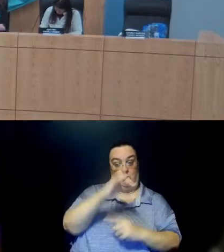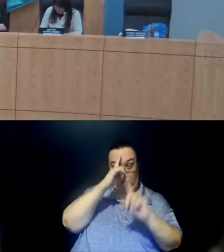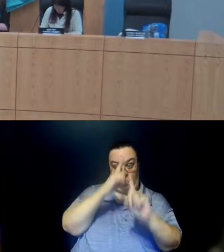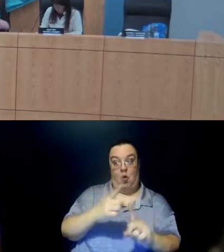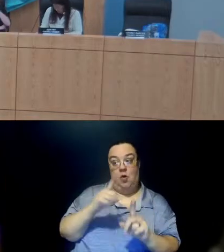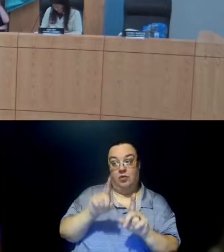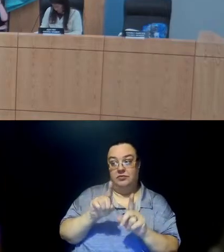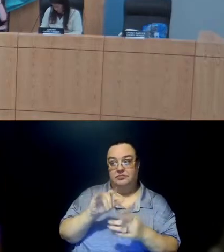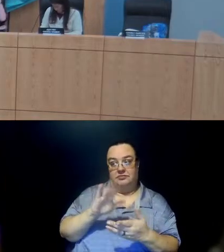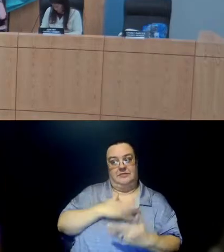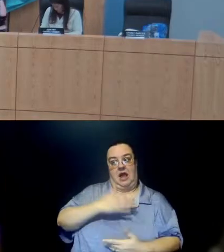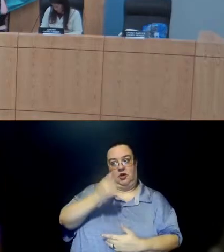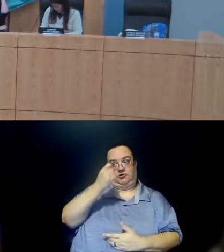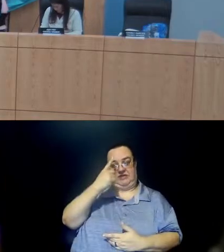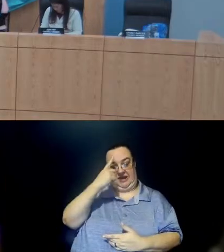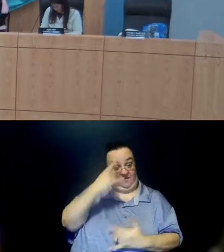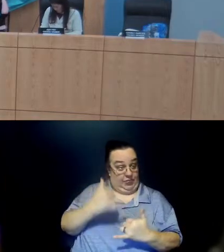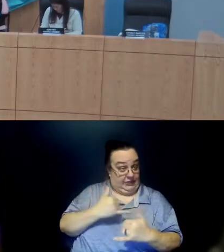this year.